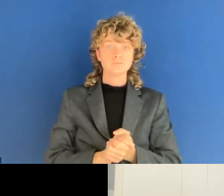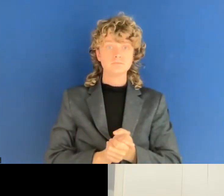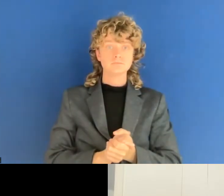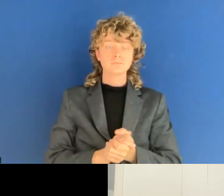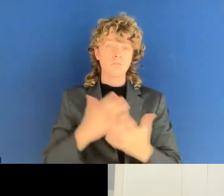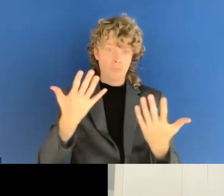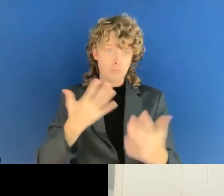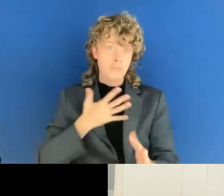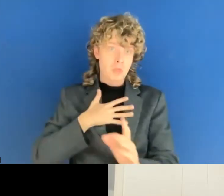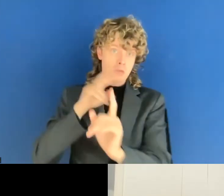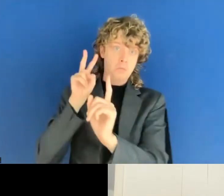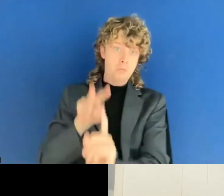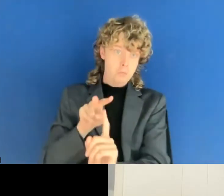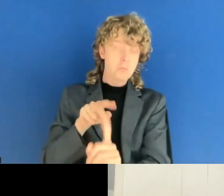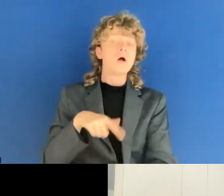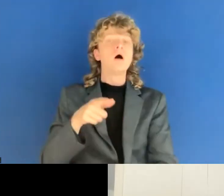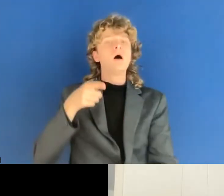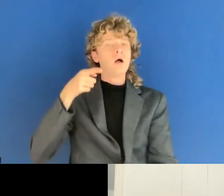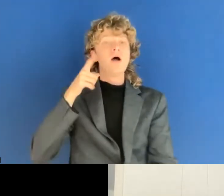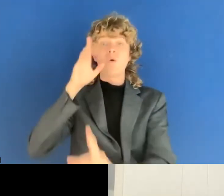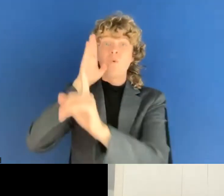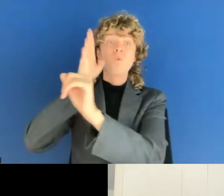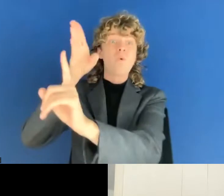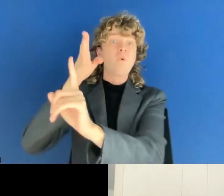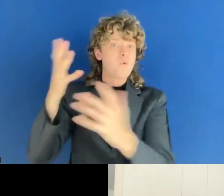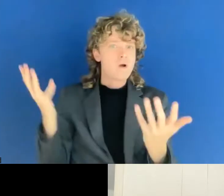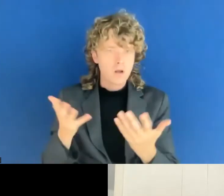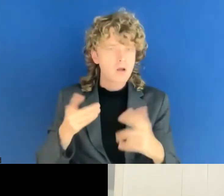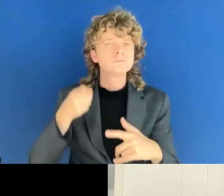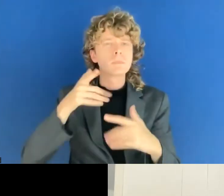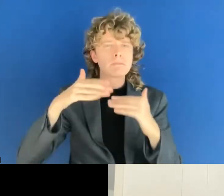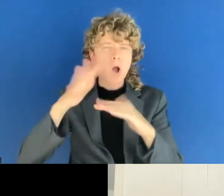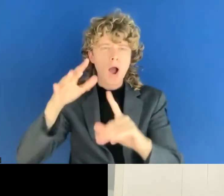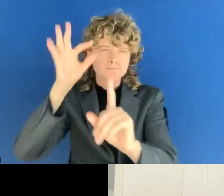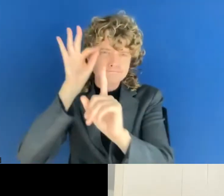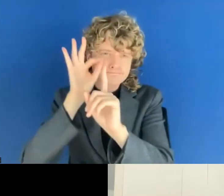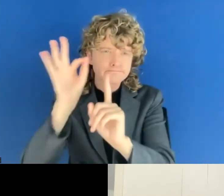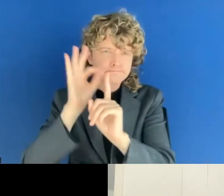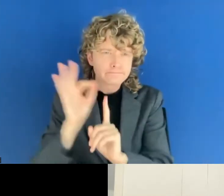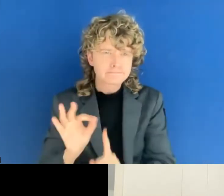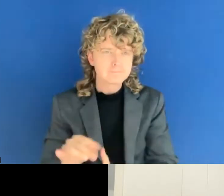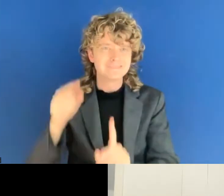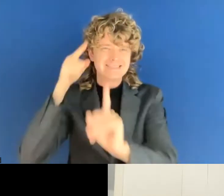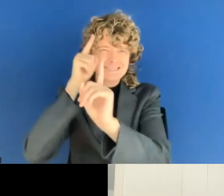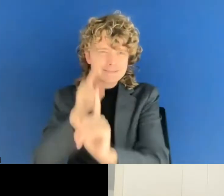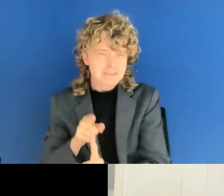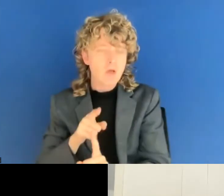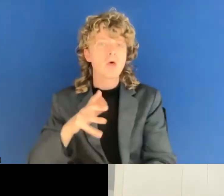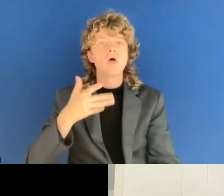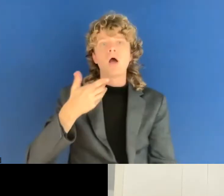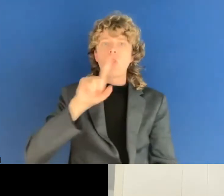becomes more precise and more ready to be implemented across the different countries. And let's